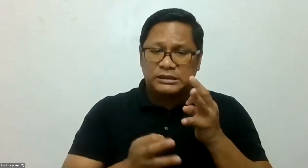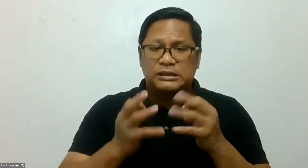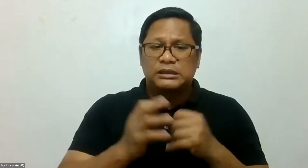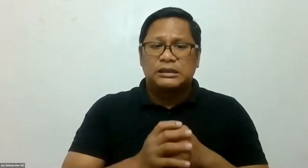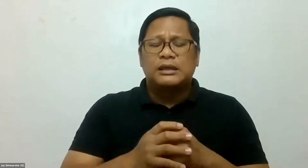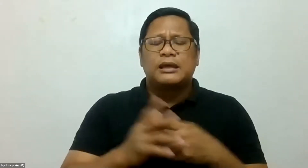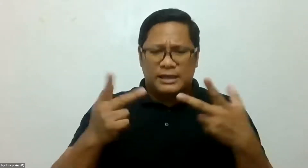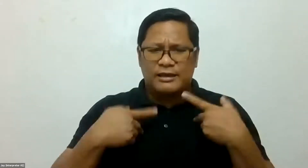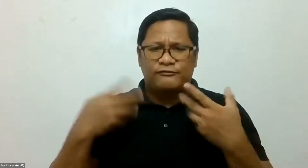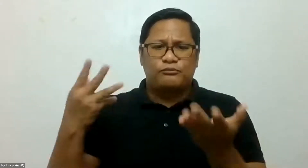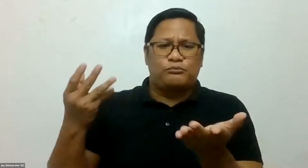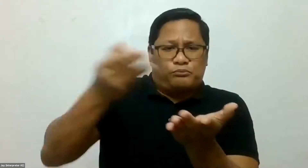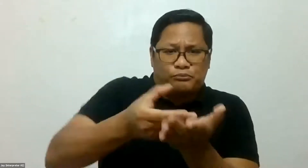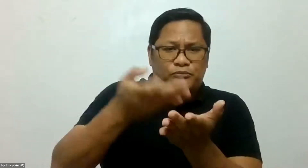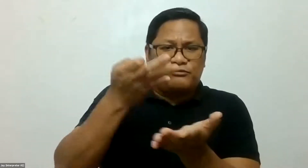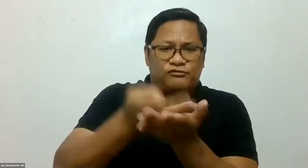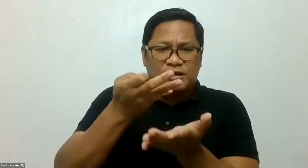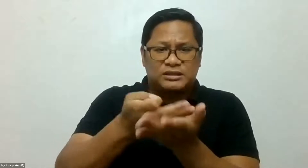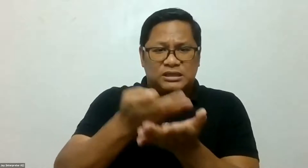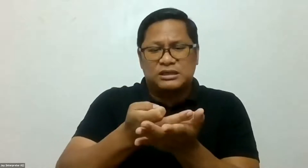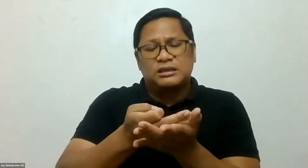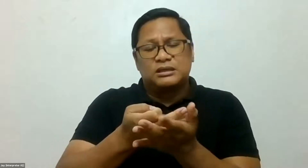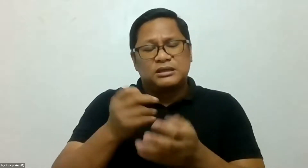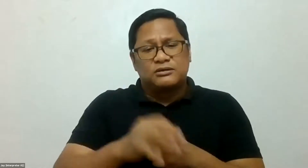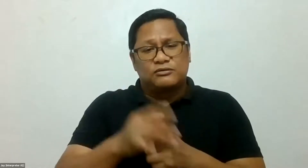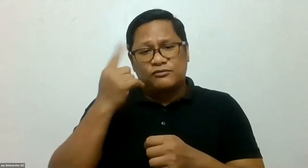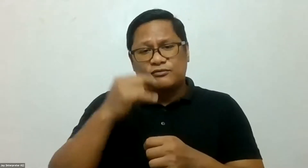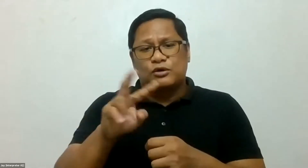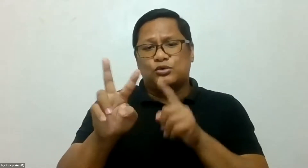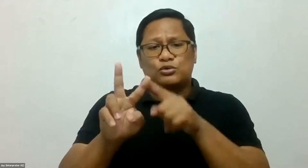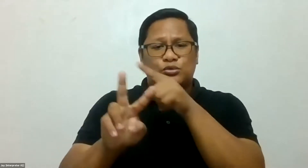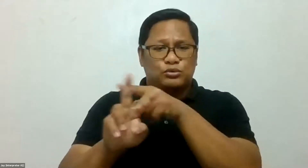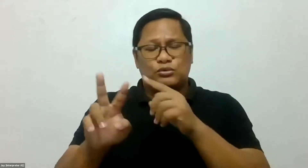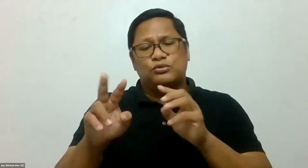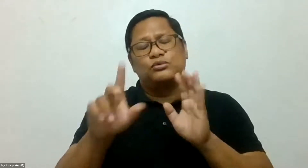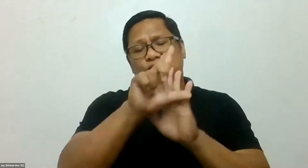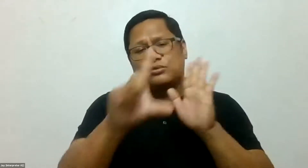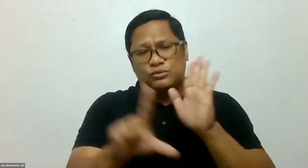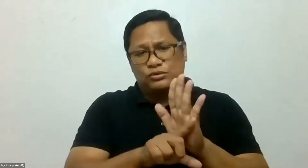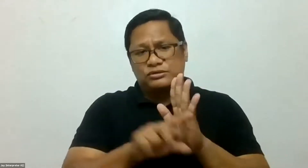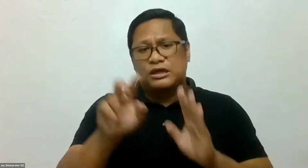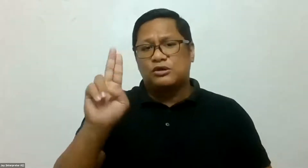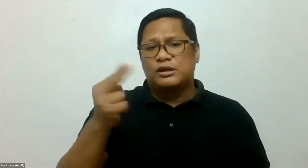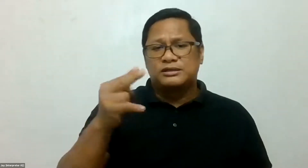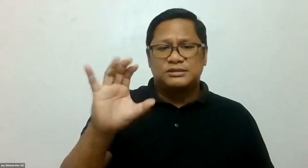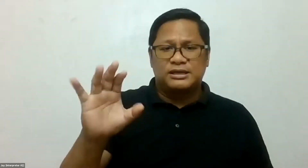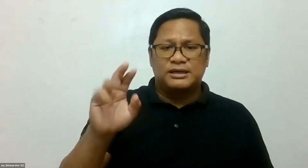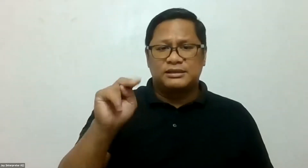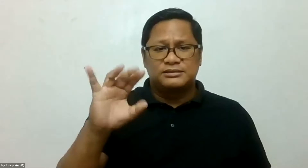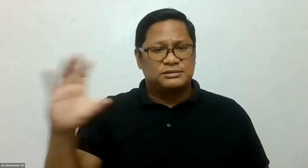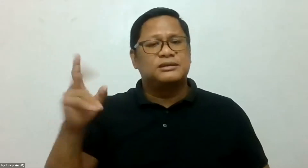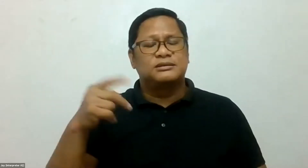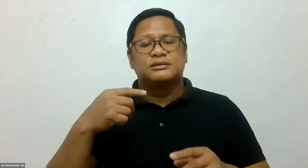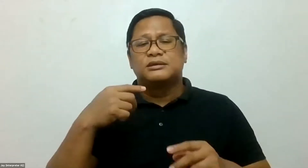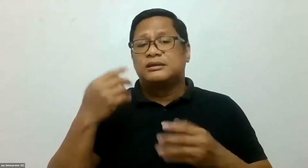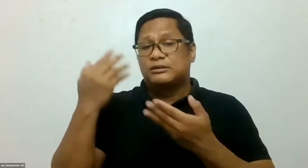some funding, all-important funding to these two landmark laws, the NICCC and the UHC. Please welcome